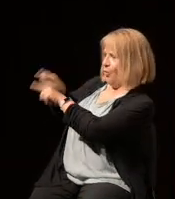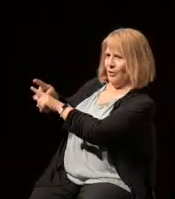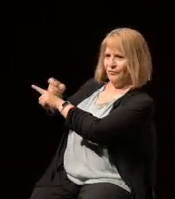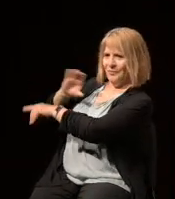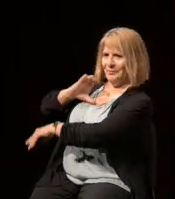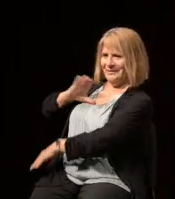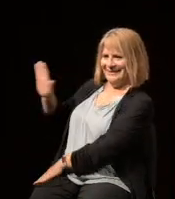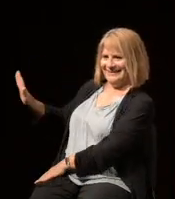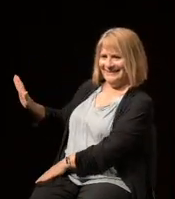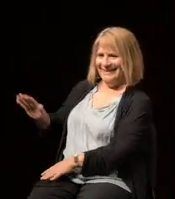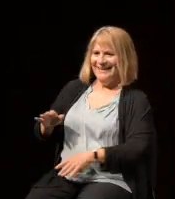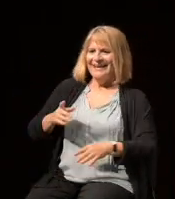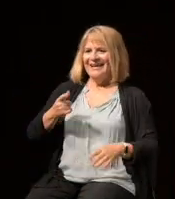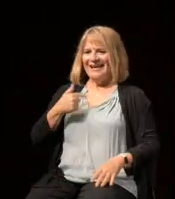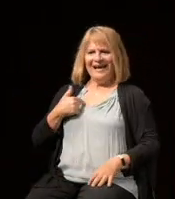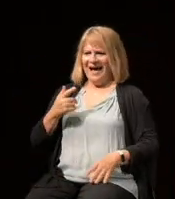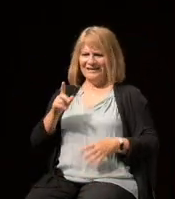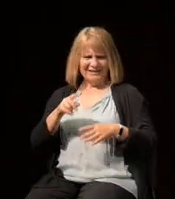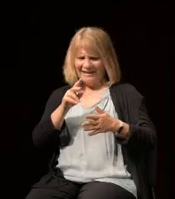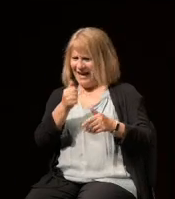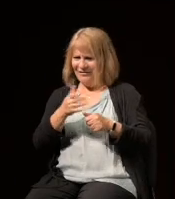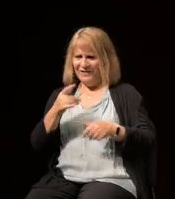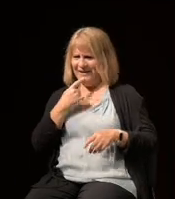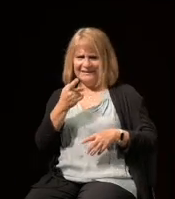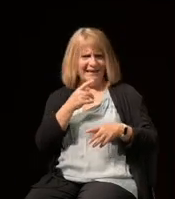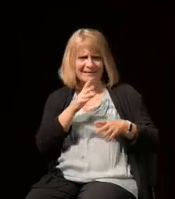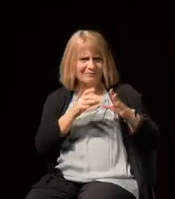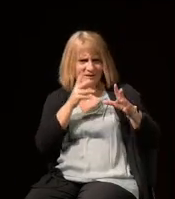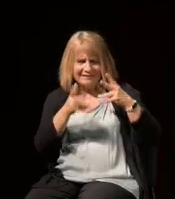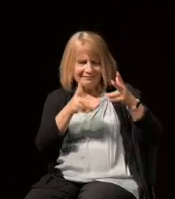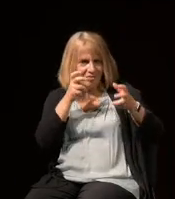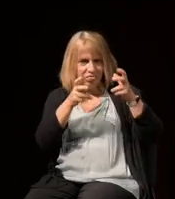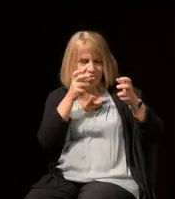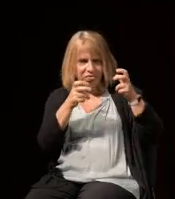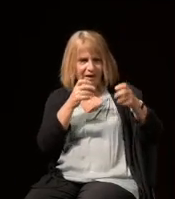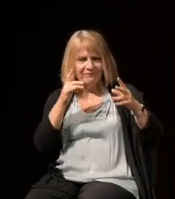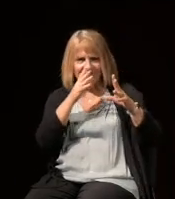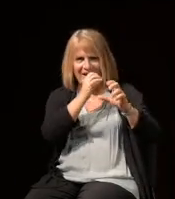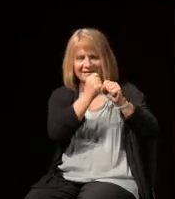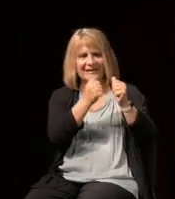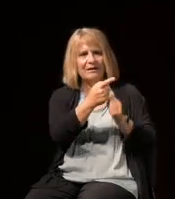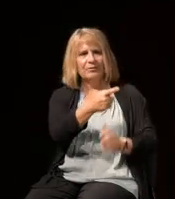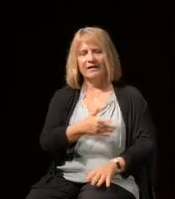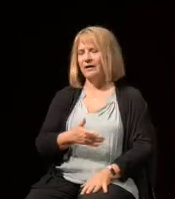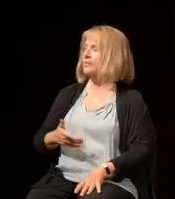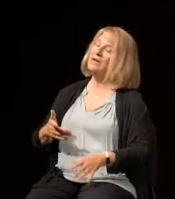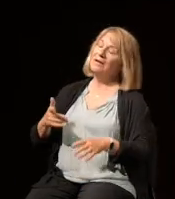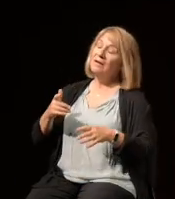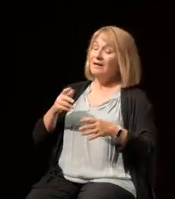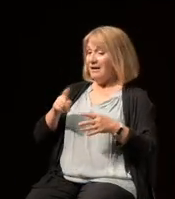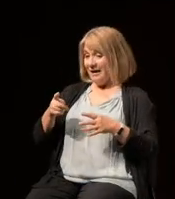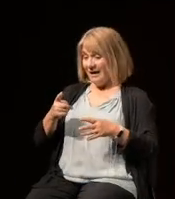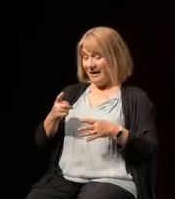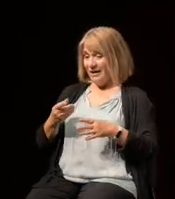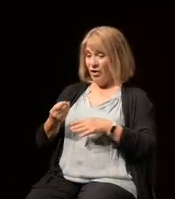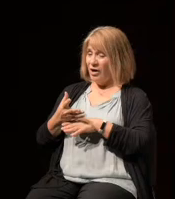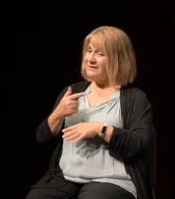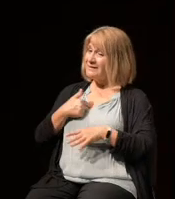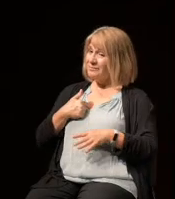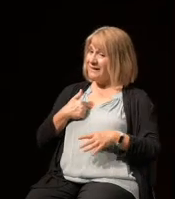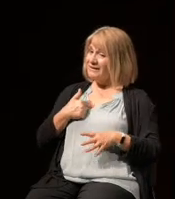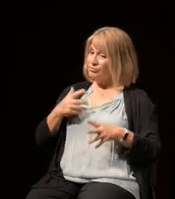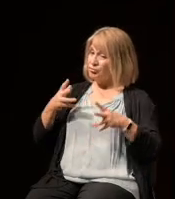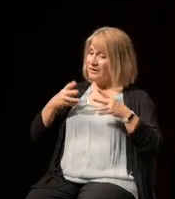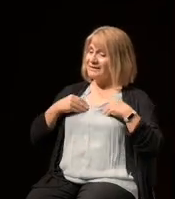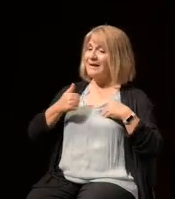I consume everything he says. And it's just probably also it makes me confront my own assumptions and biases.